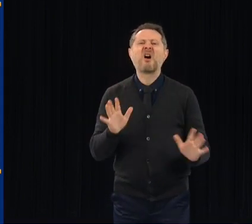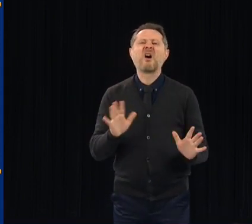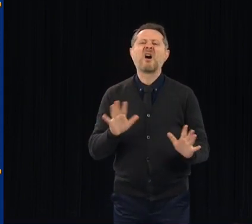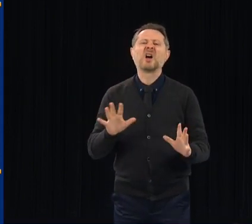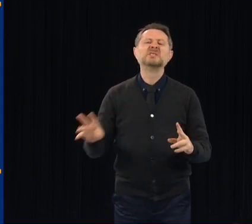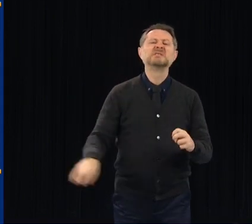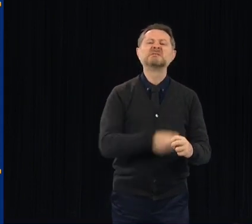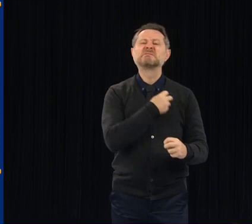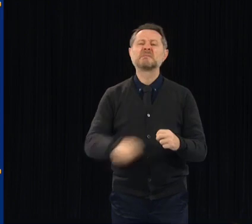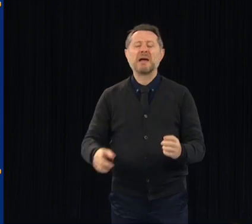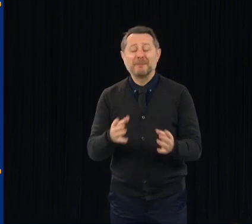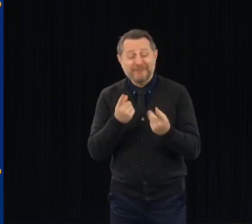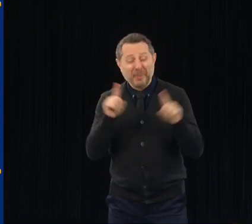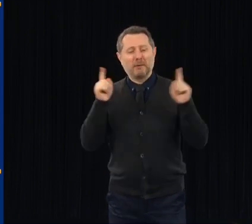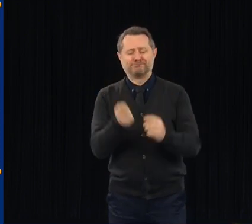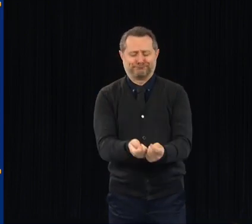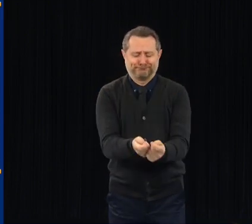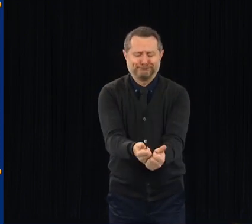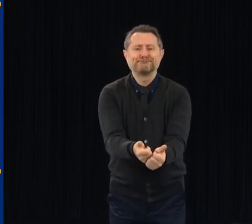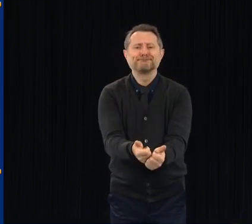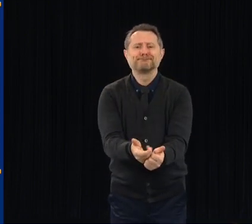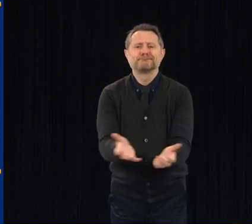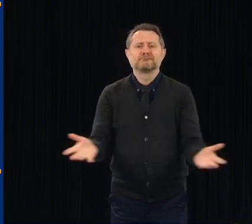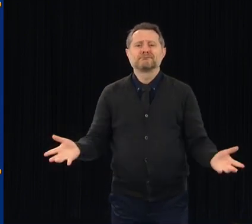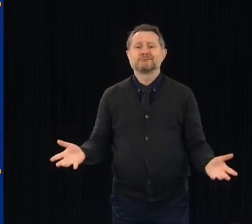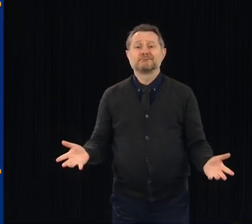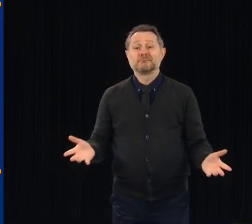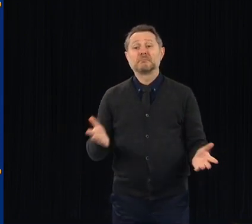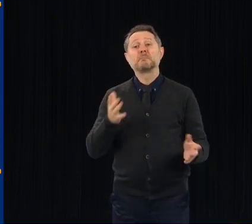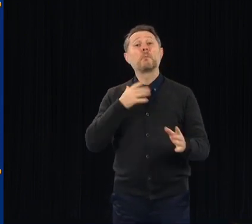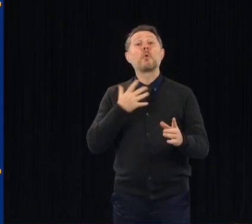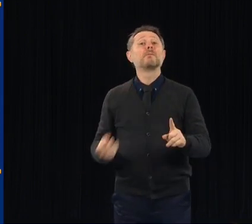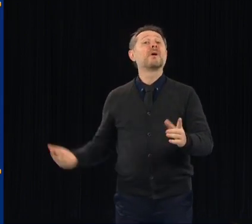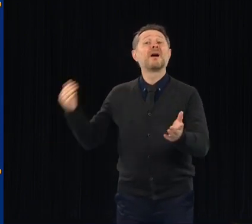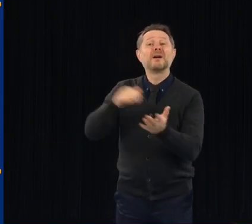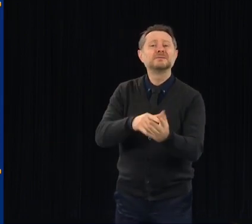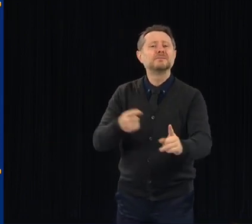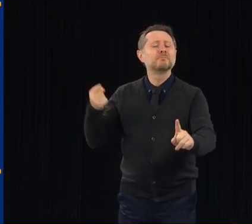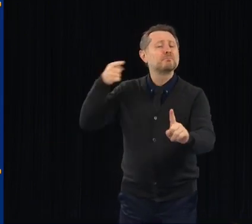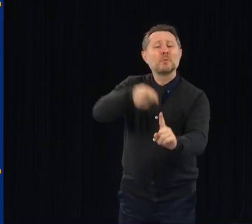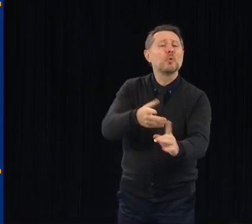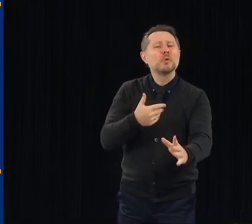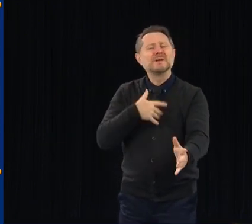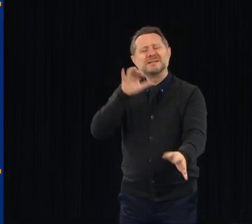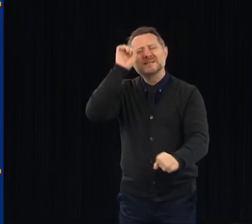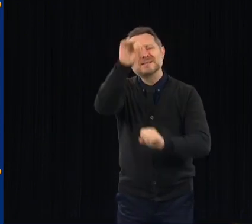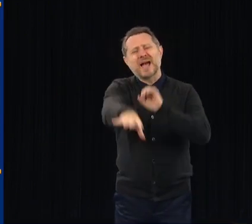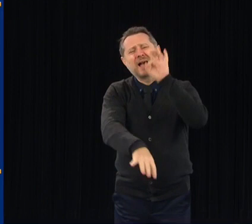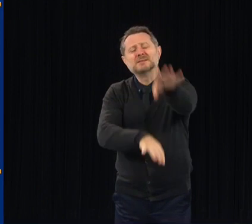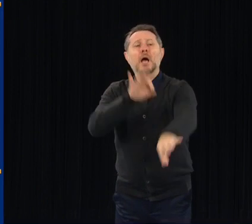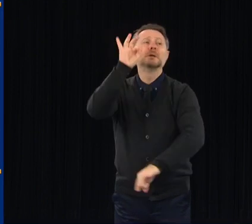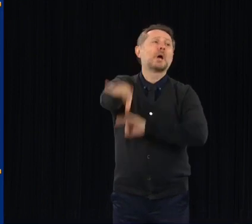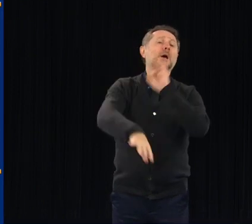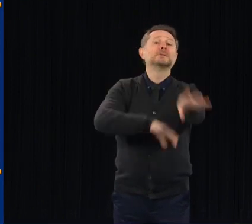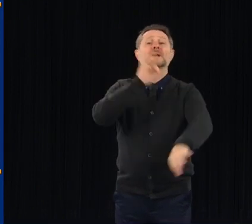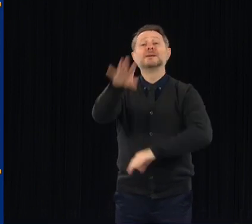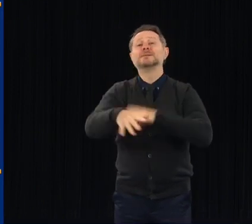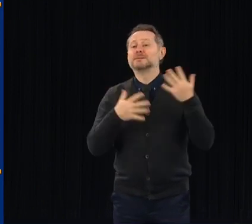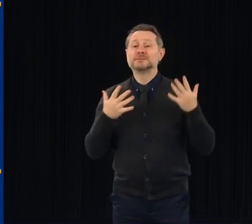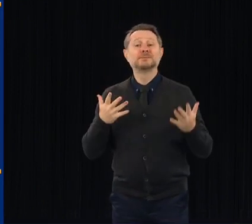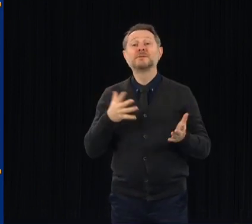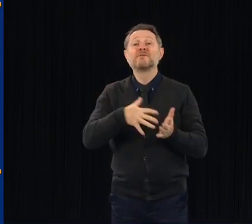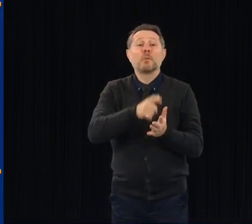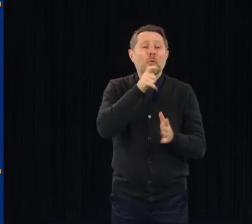low. And that's what this has really been about from day one. That small percentage of the population that's very